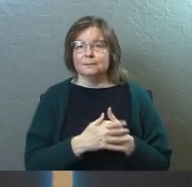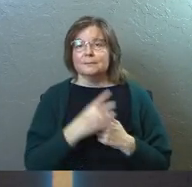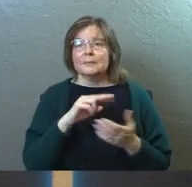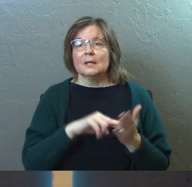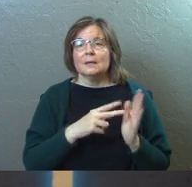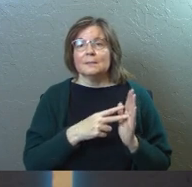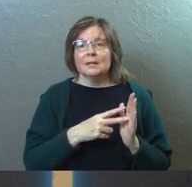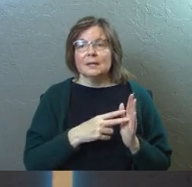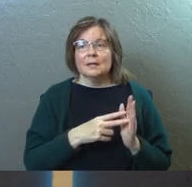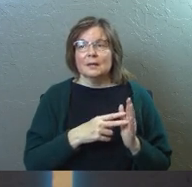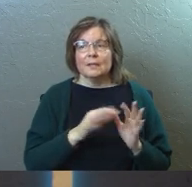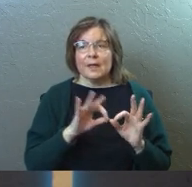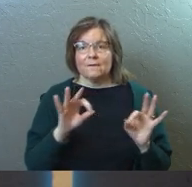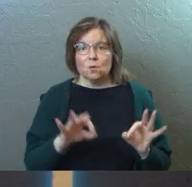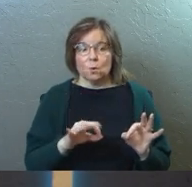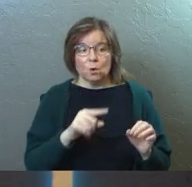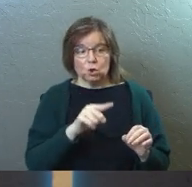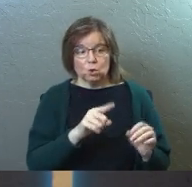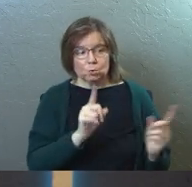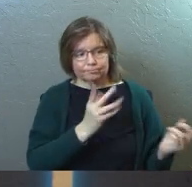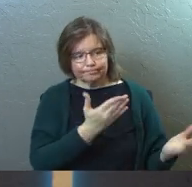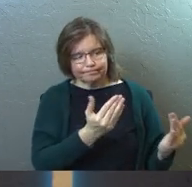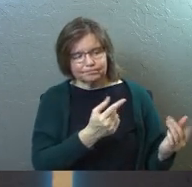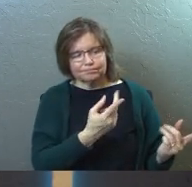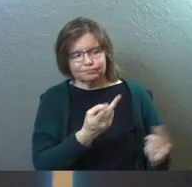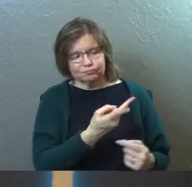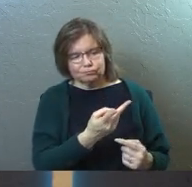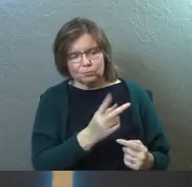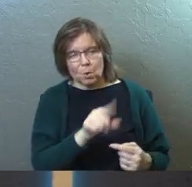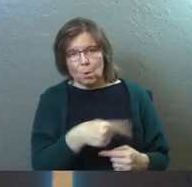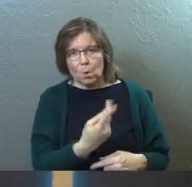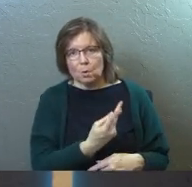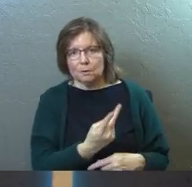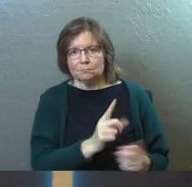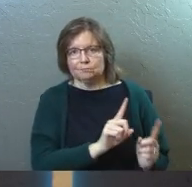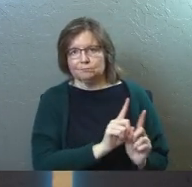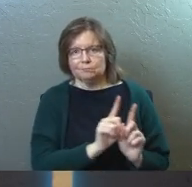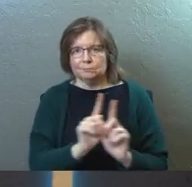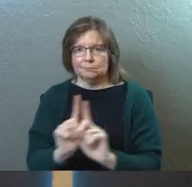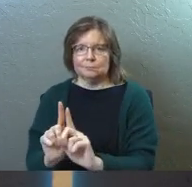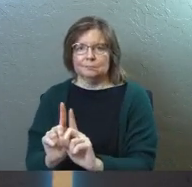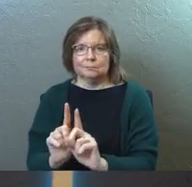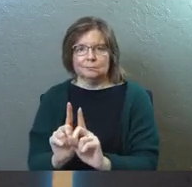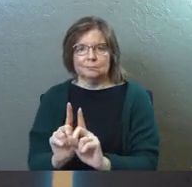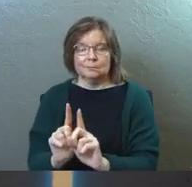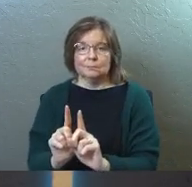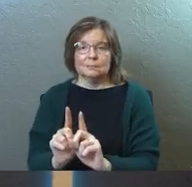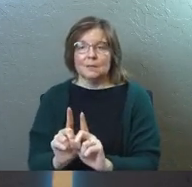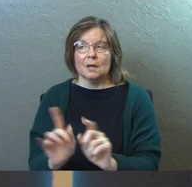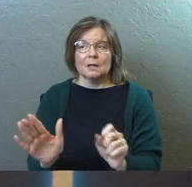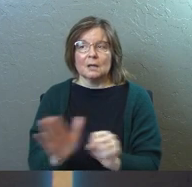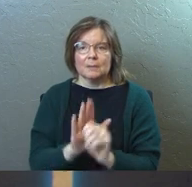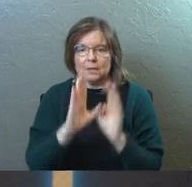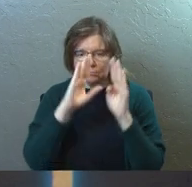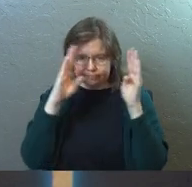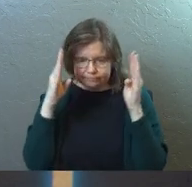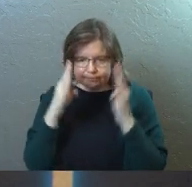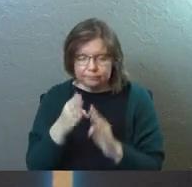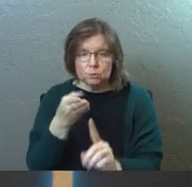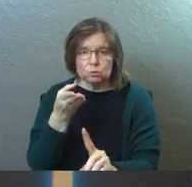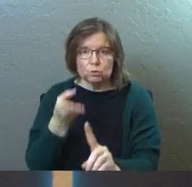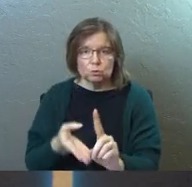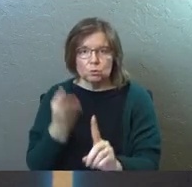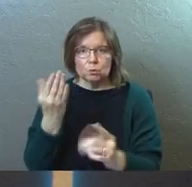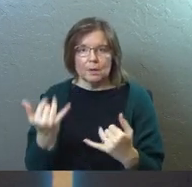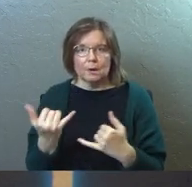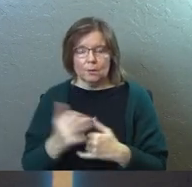He just means take that format where you go out with them and just them. And I'm completely devoted to